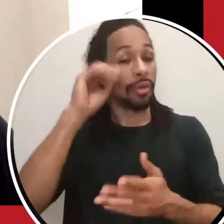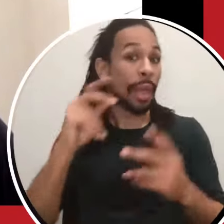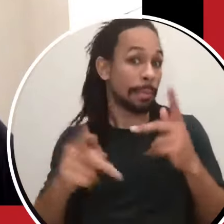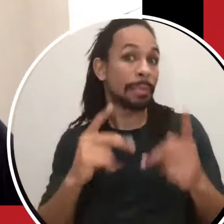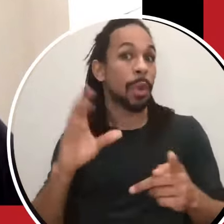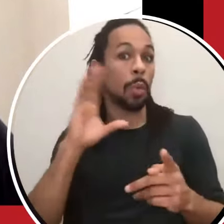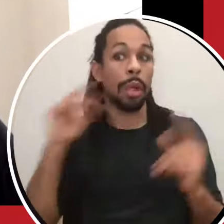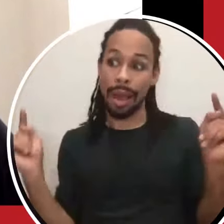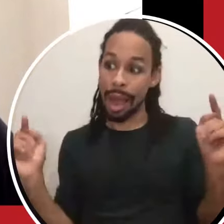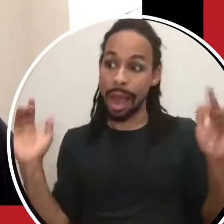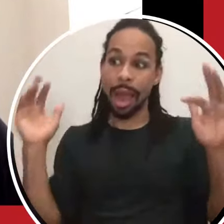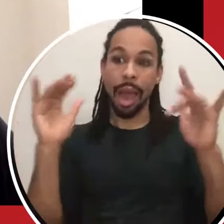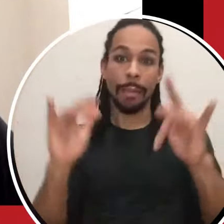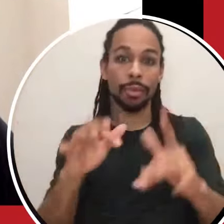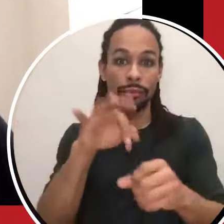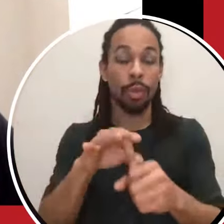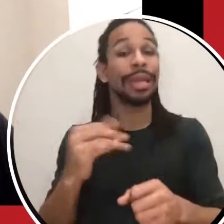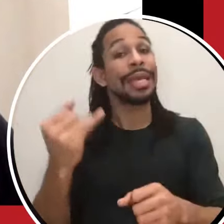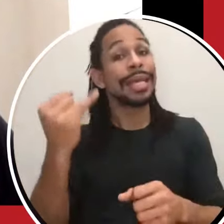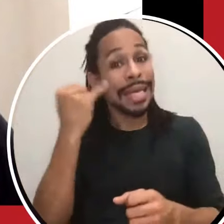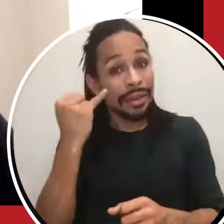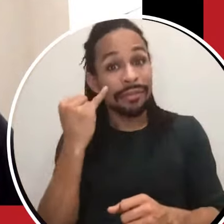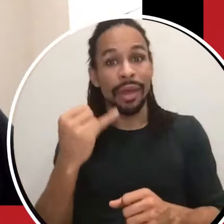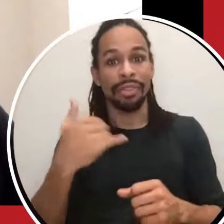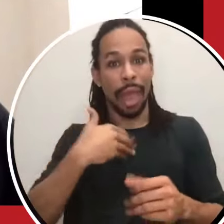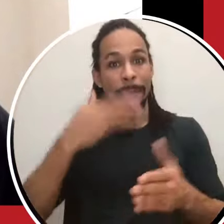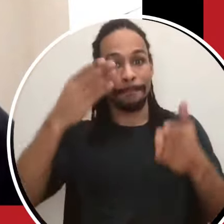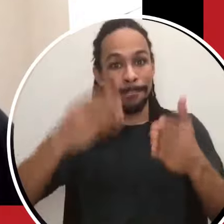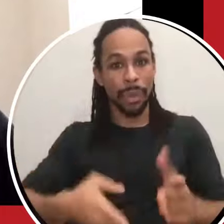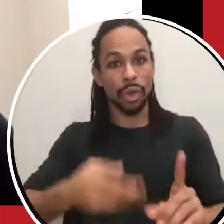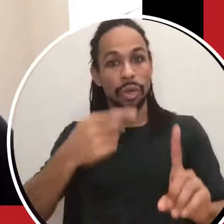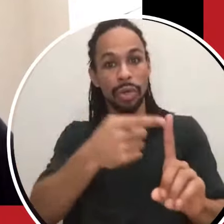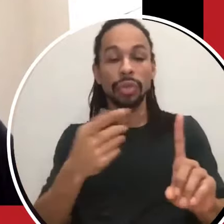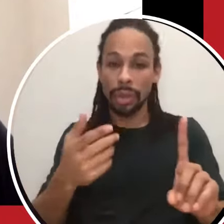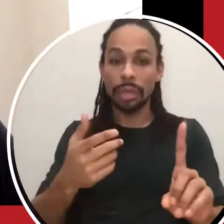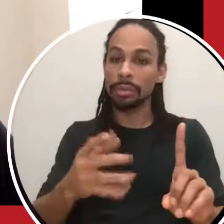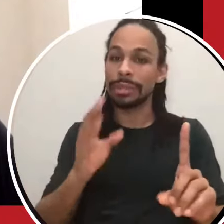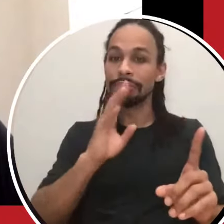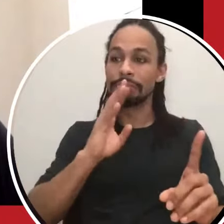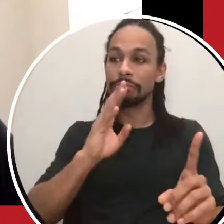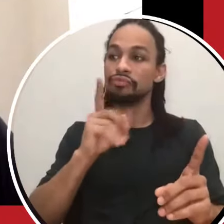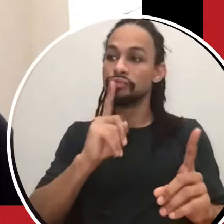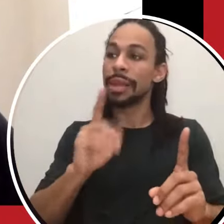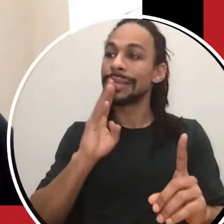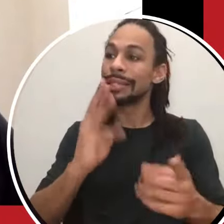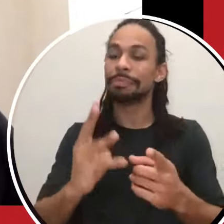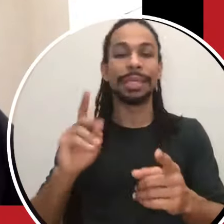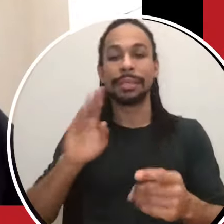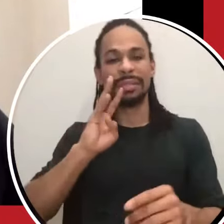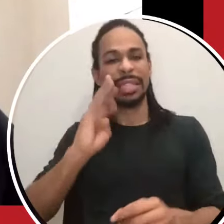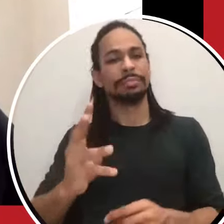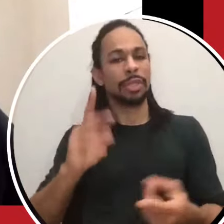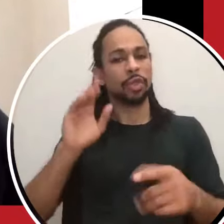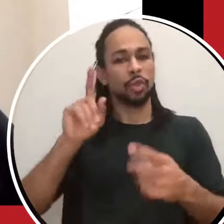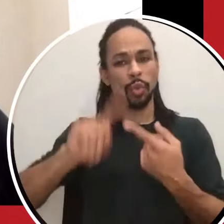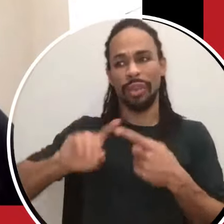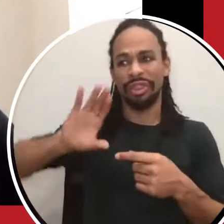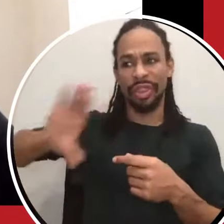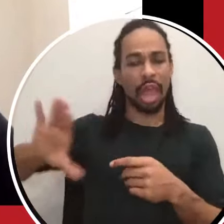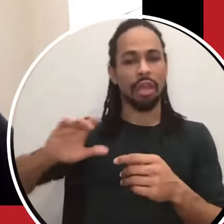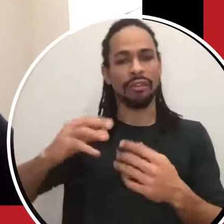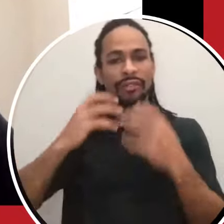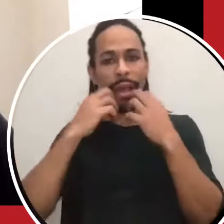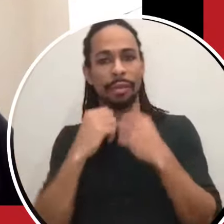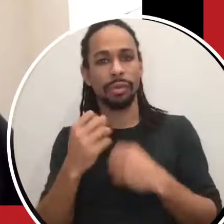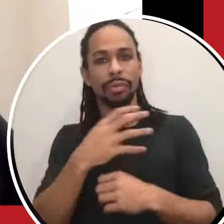their values and the things that they want to see come to fruition and has made a commitment to it, right? The Democrats are blaming defund for